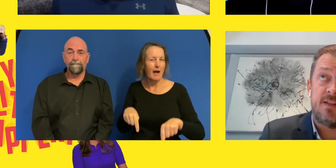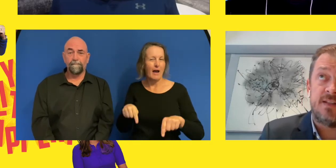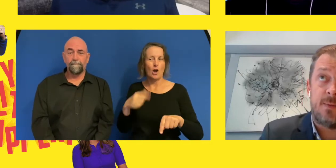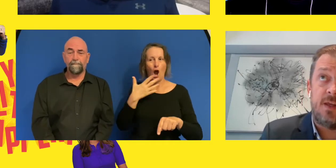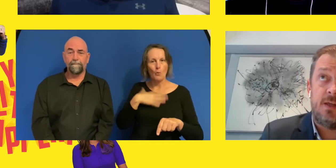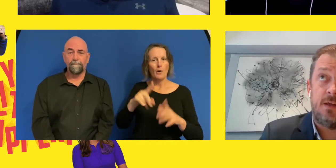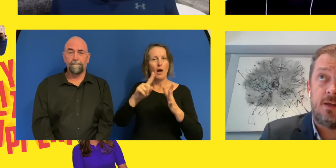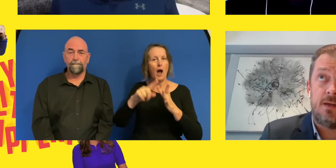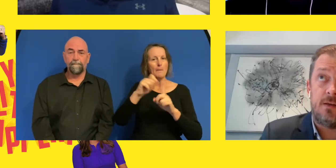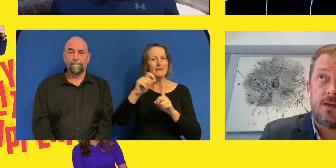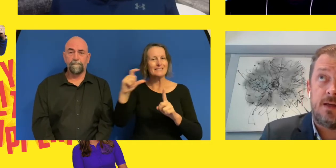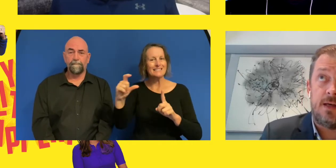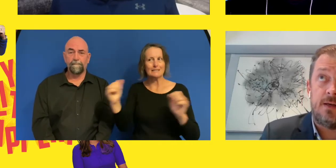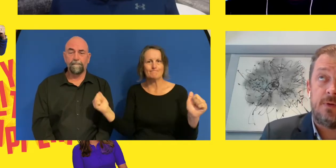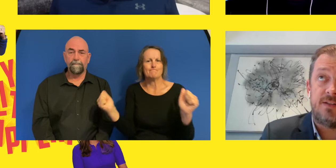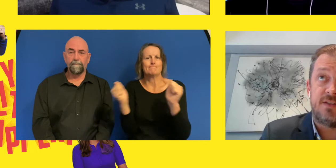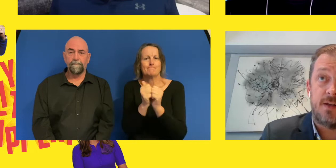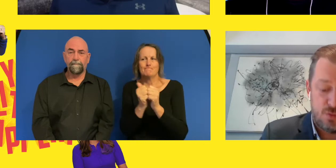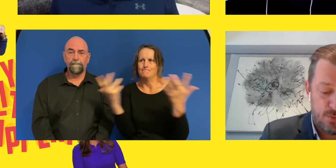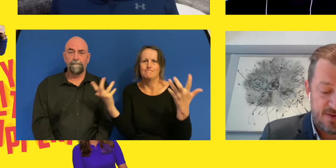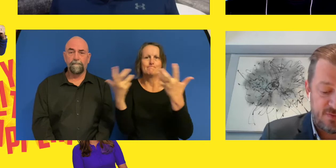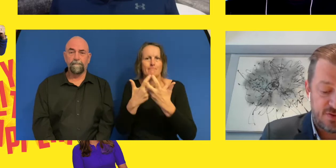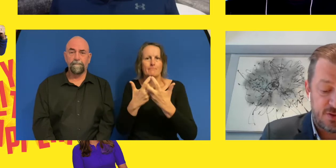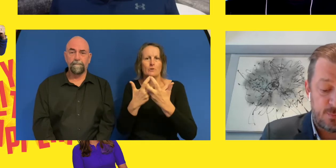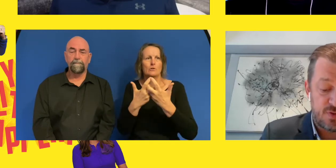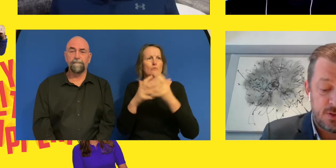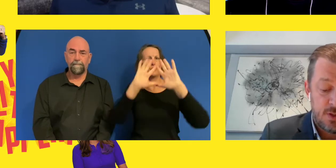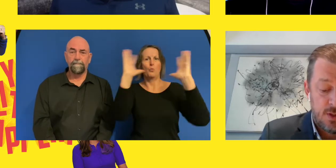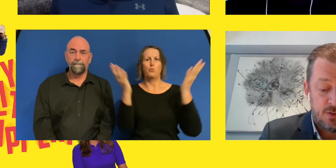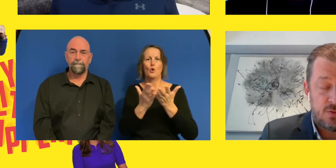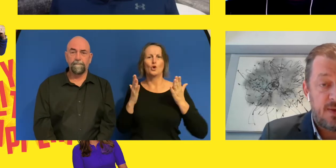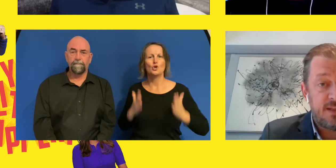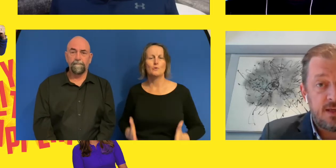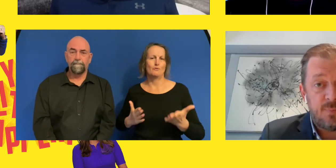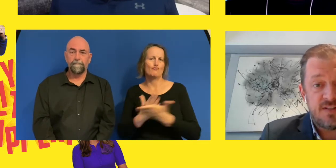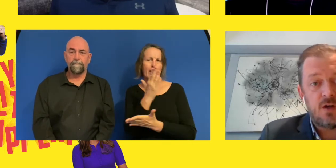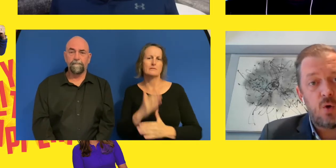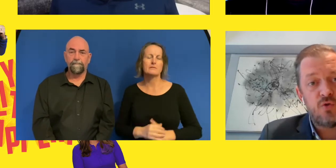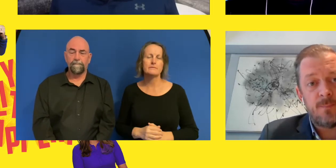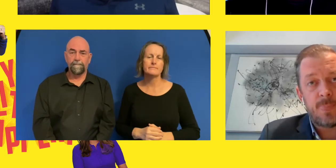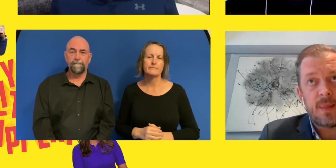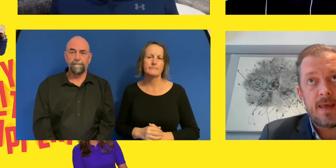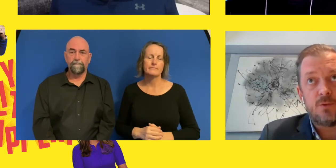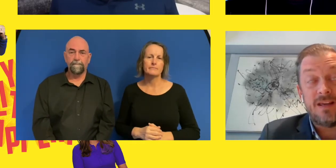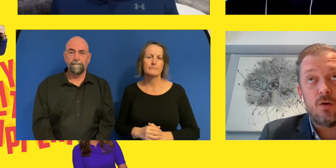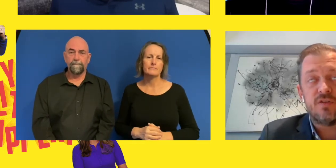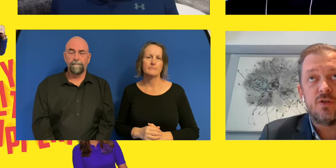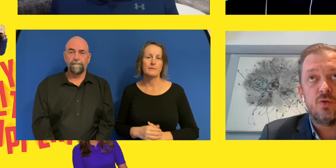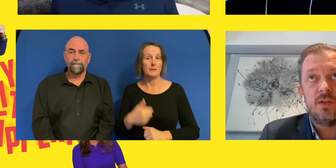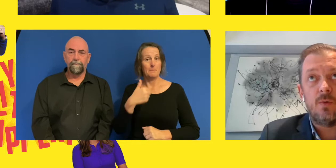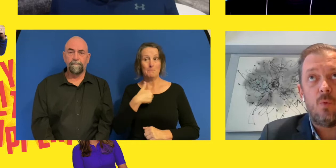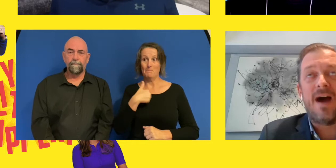rights, and this is something I started to do in my first term, was to make the IPC closer, to be